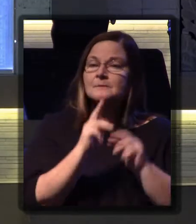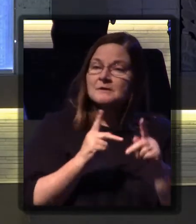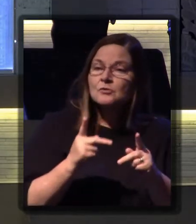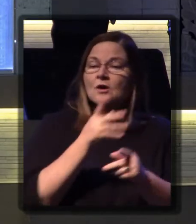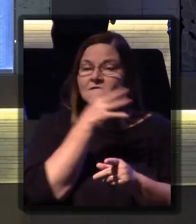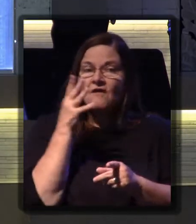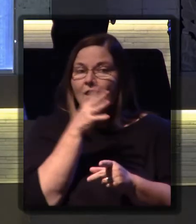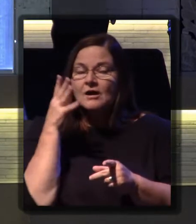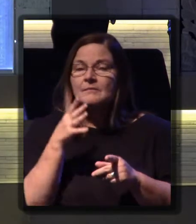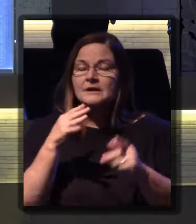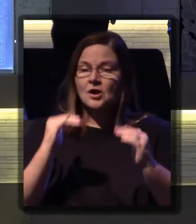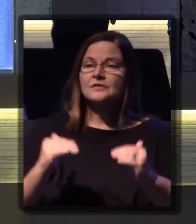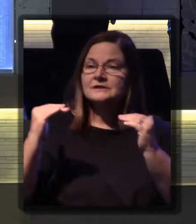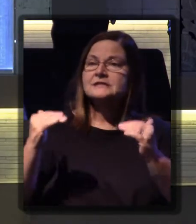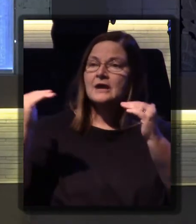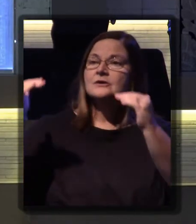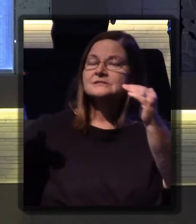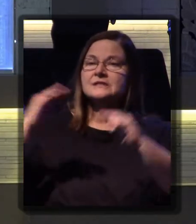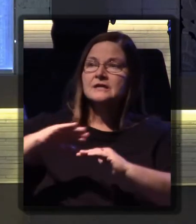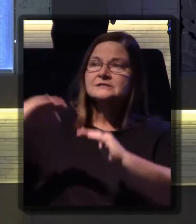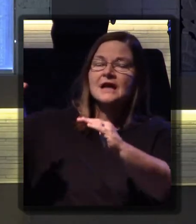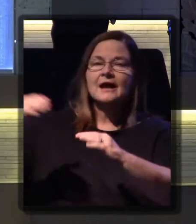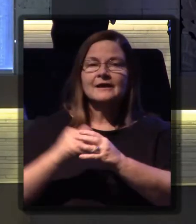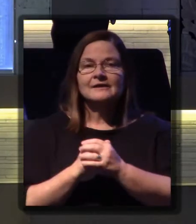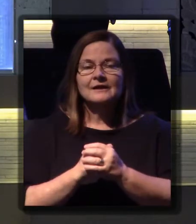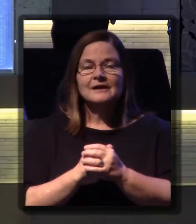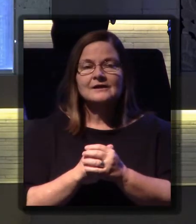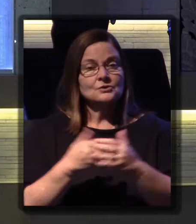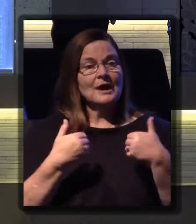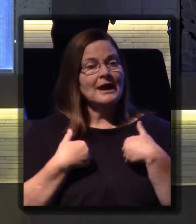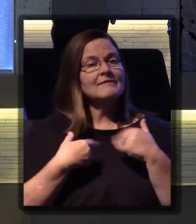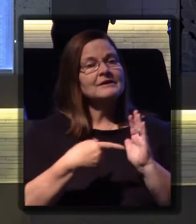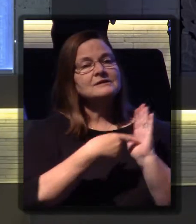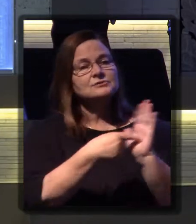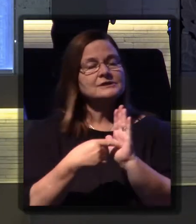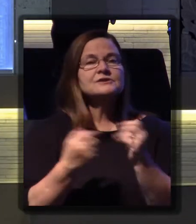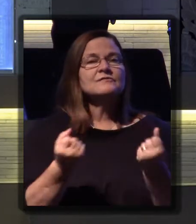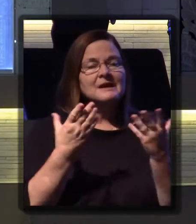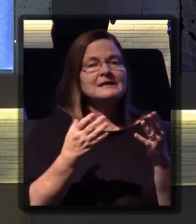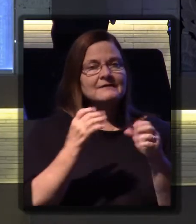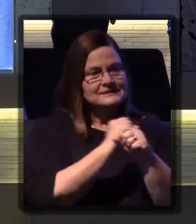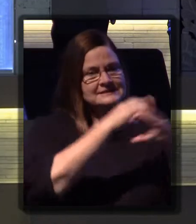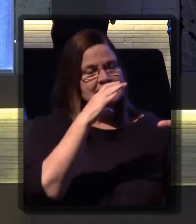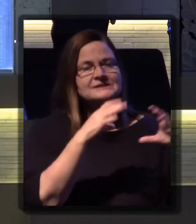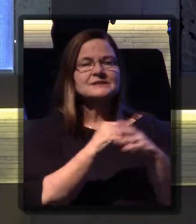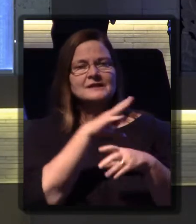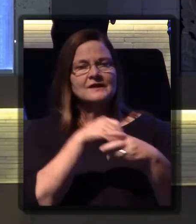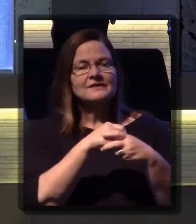it. You see those folks who are farming on the terraced hillside, and